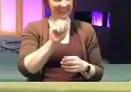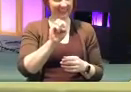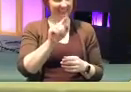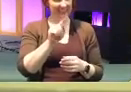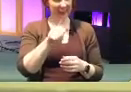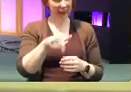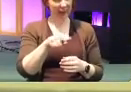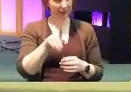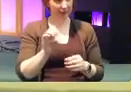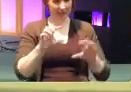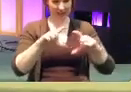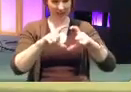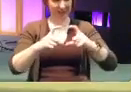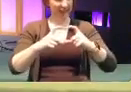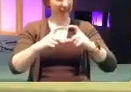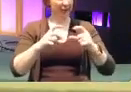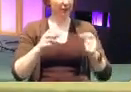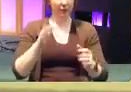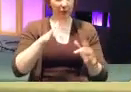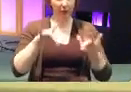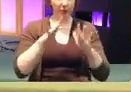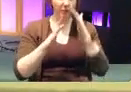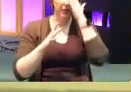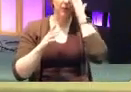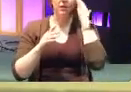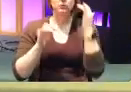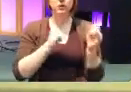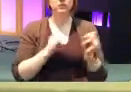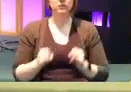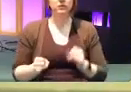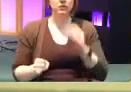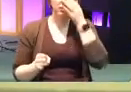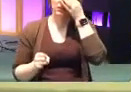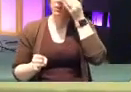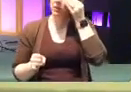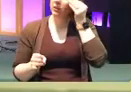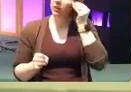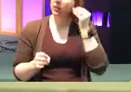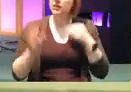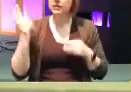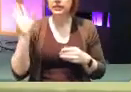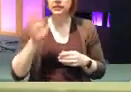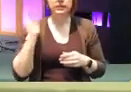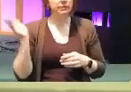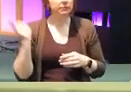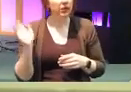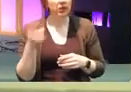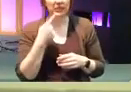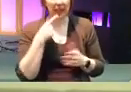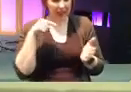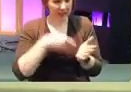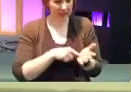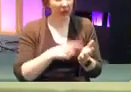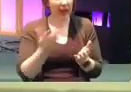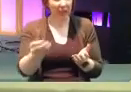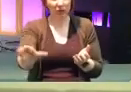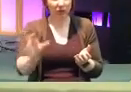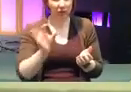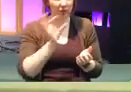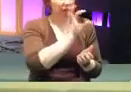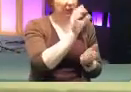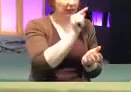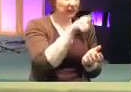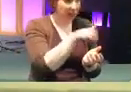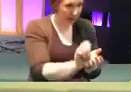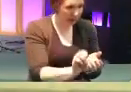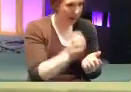We recorded those services, and there was one individual that made an accusation. The speaker said this, We had to pull out the tape